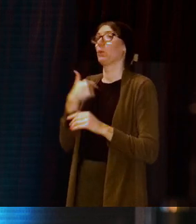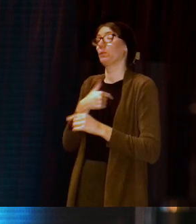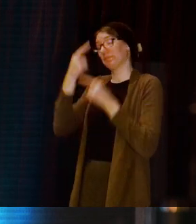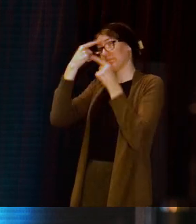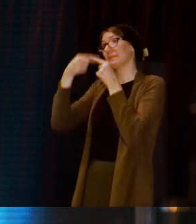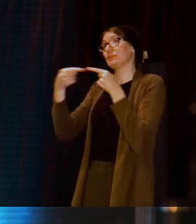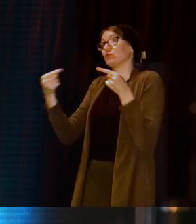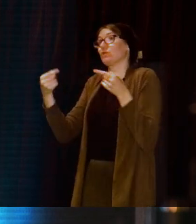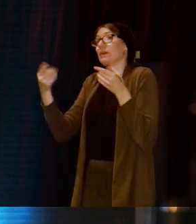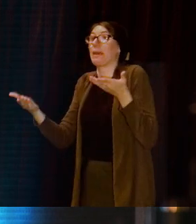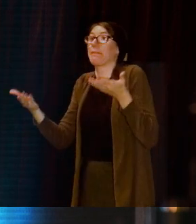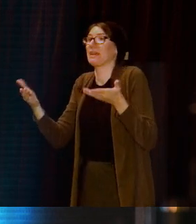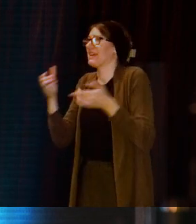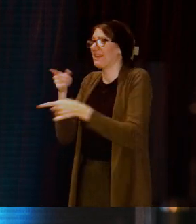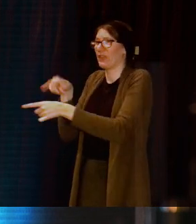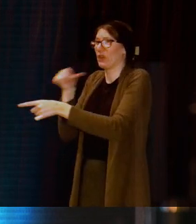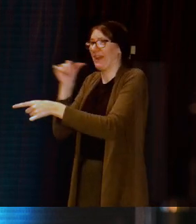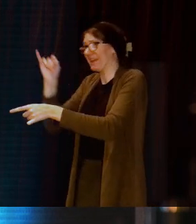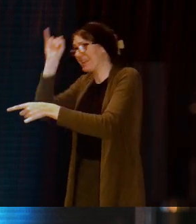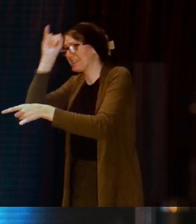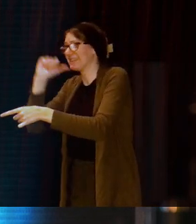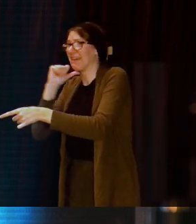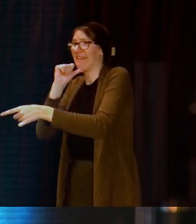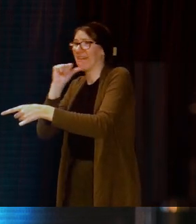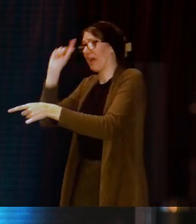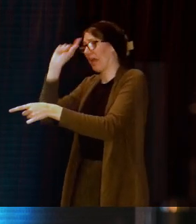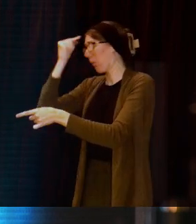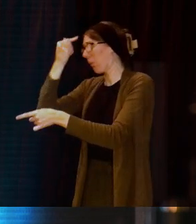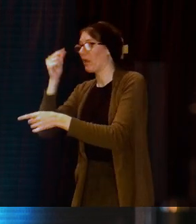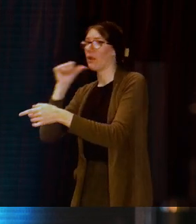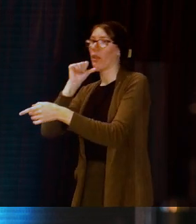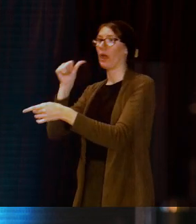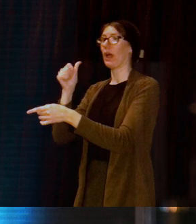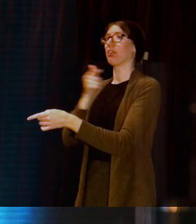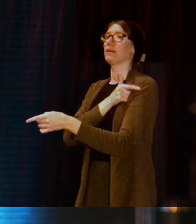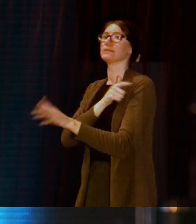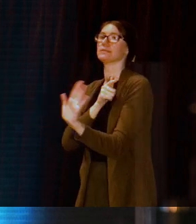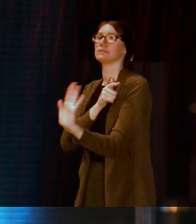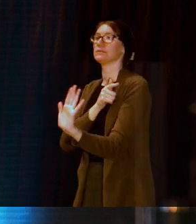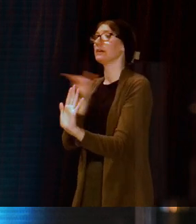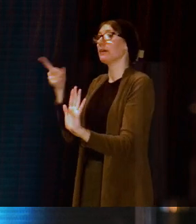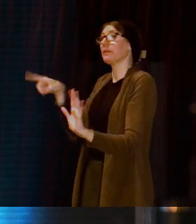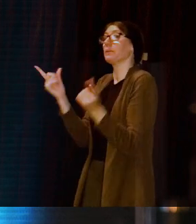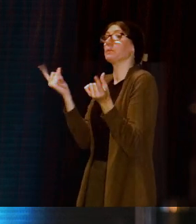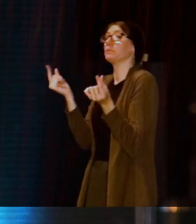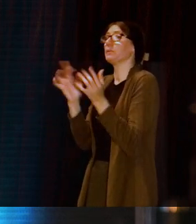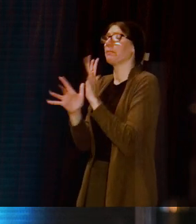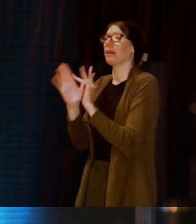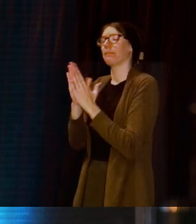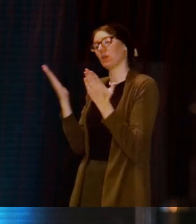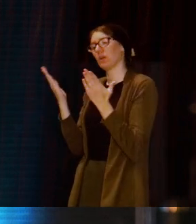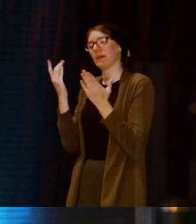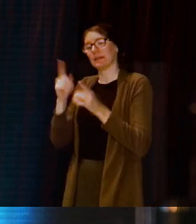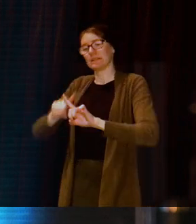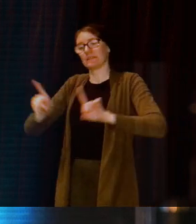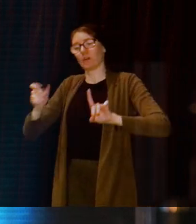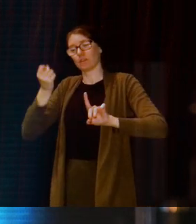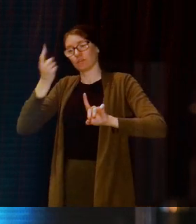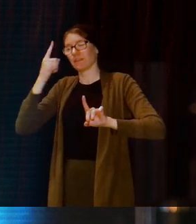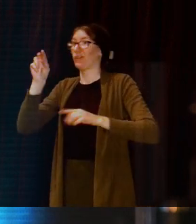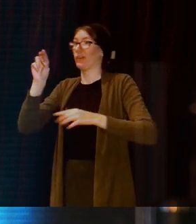might disagree with them, they're not idiots, they're not ignorant, they're not lazy with their Bibles. What they do is they do a little bit of a different approach for